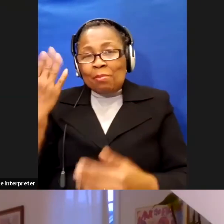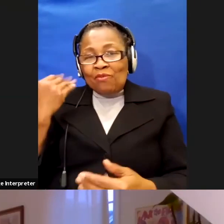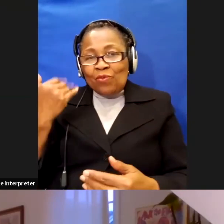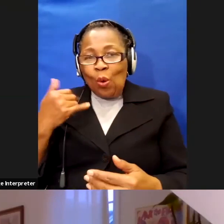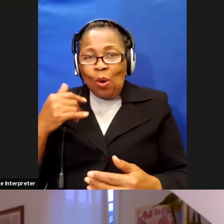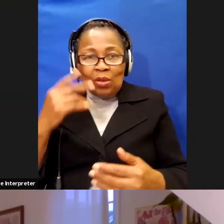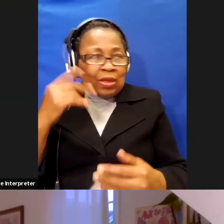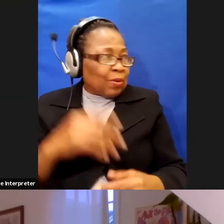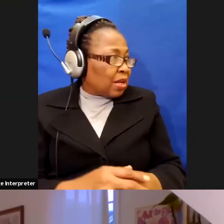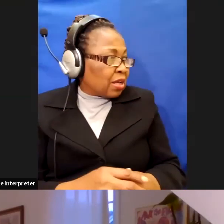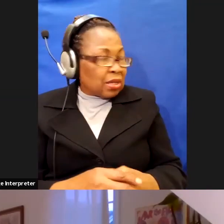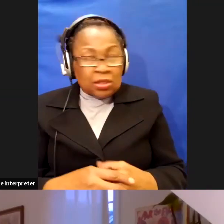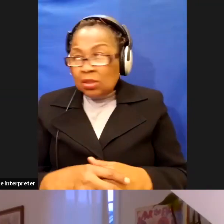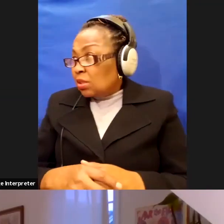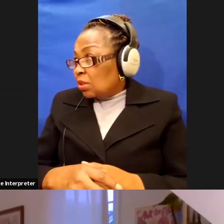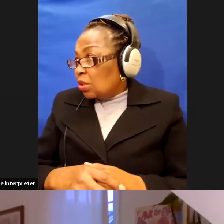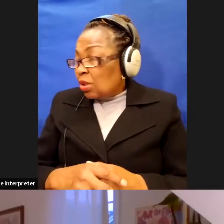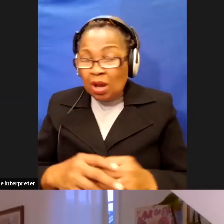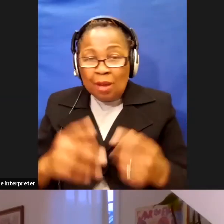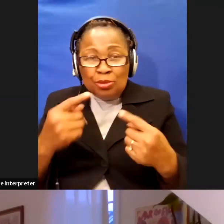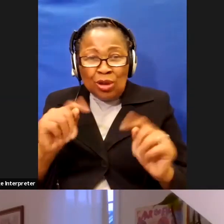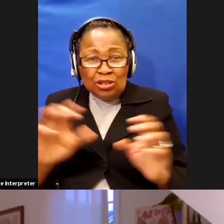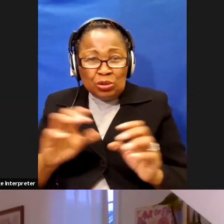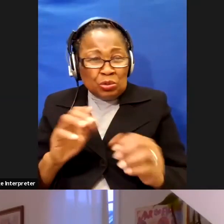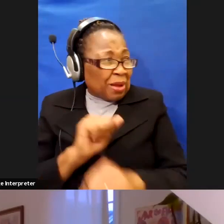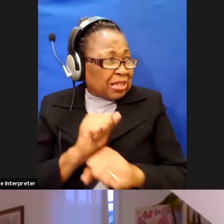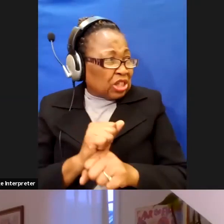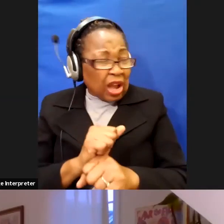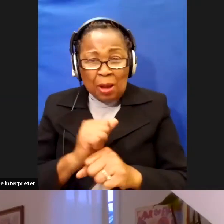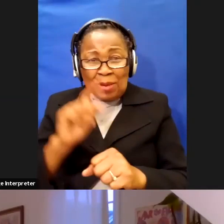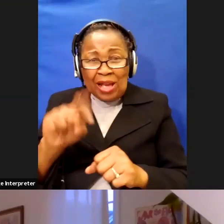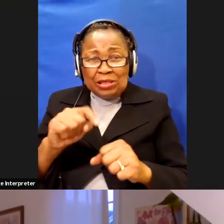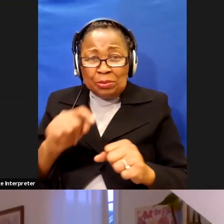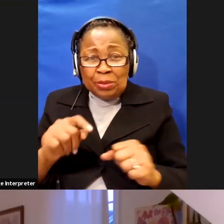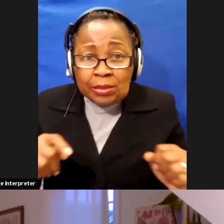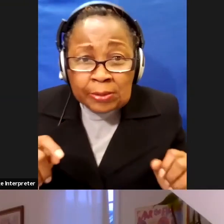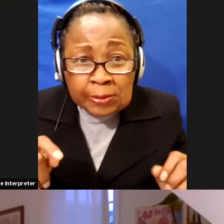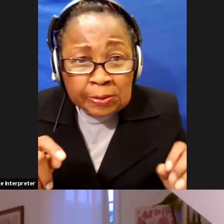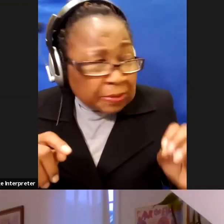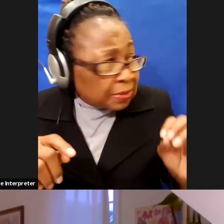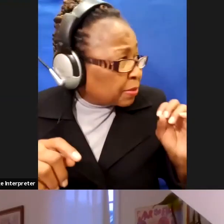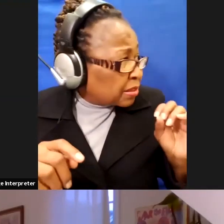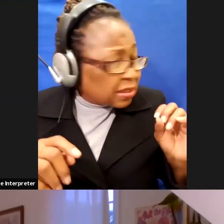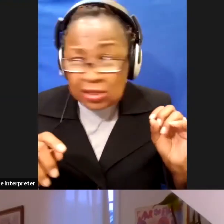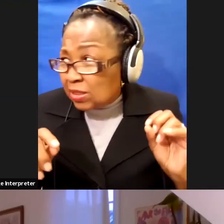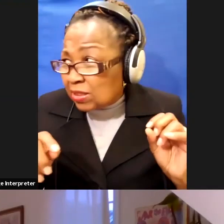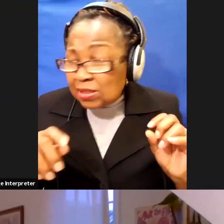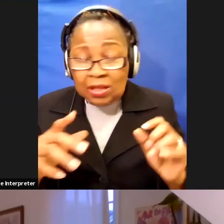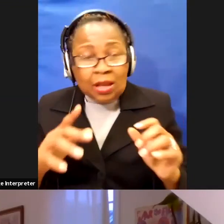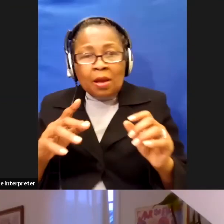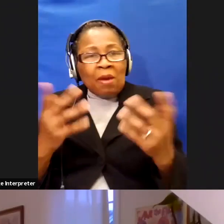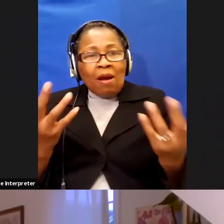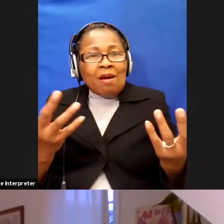about what they look like, trying to do their job on a monitor like that. You know, people that are blind or vision don't have to, you